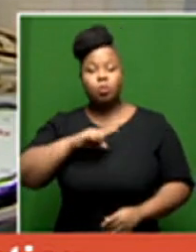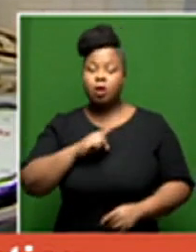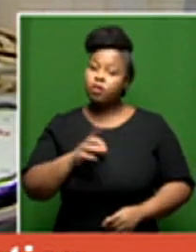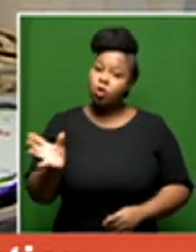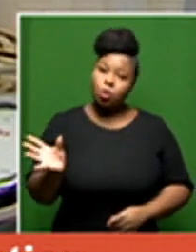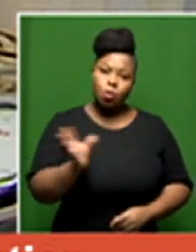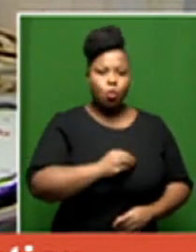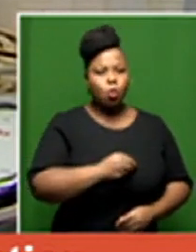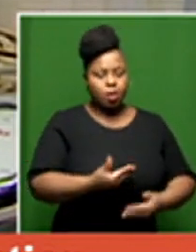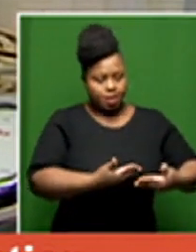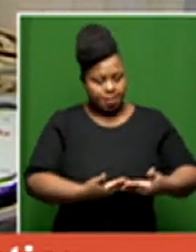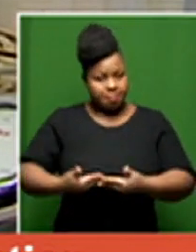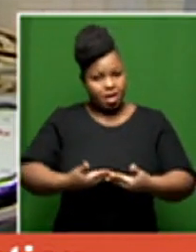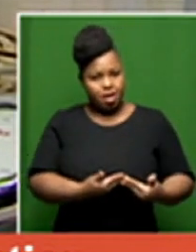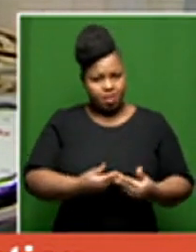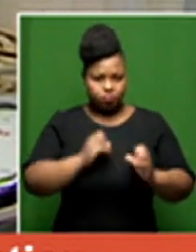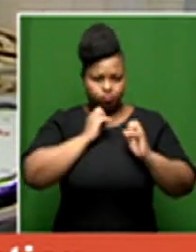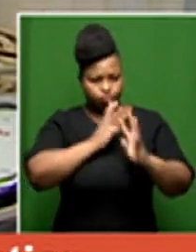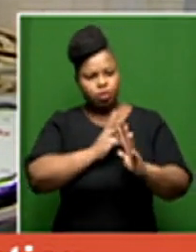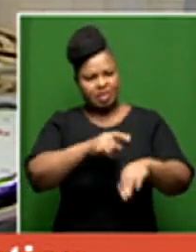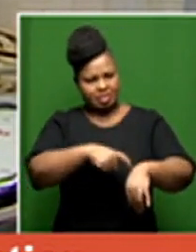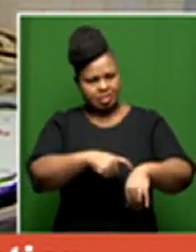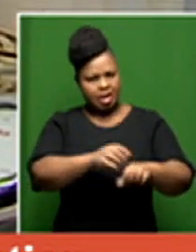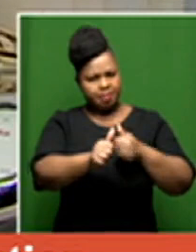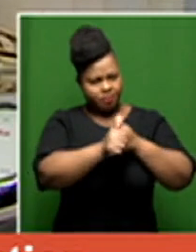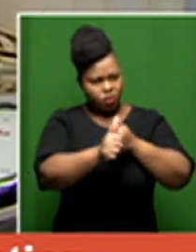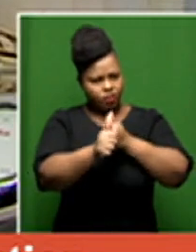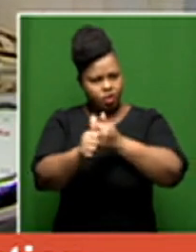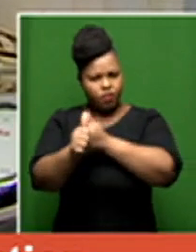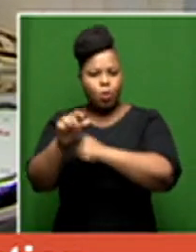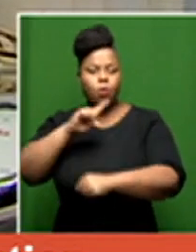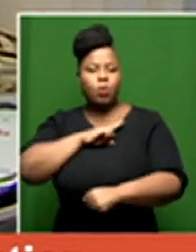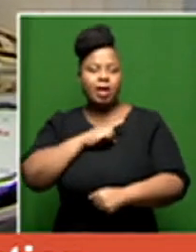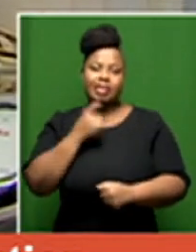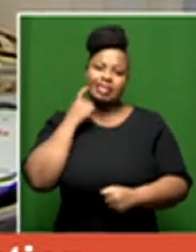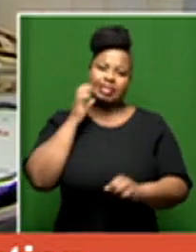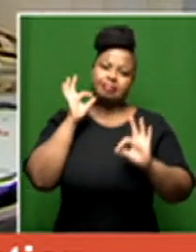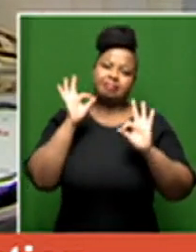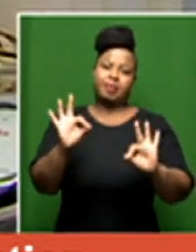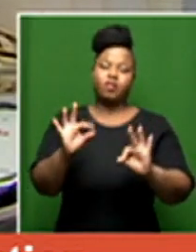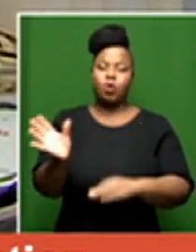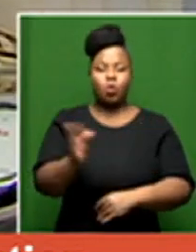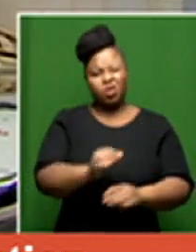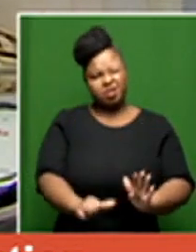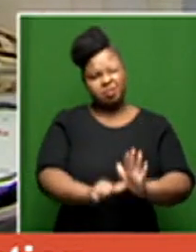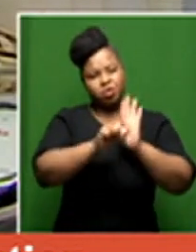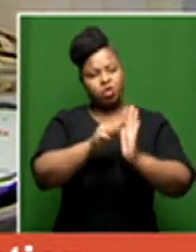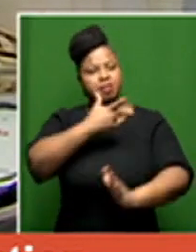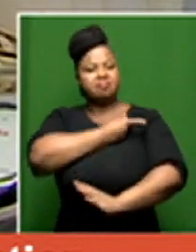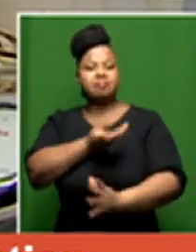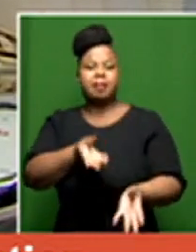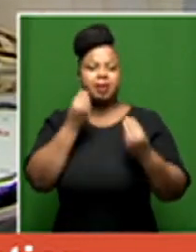all the babies come on time so that they can get a fixed dose of all the important